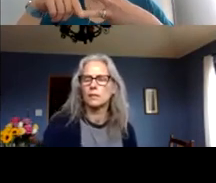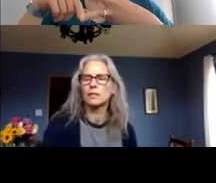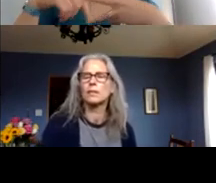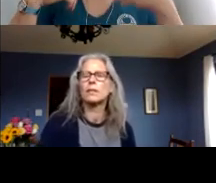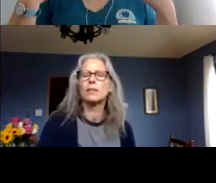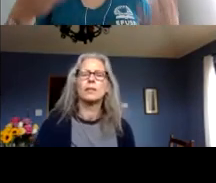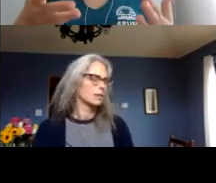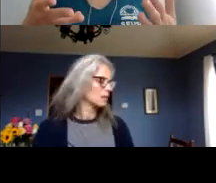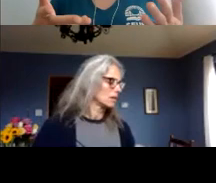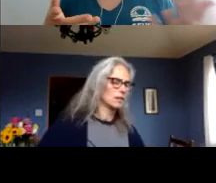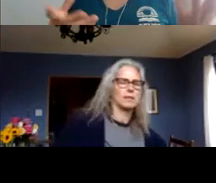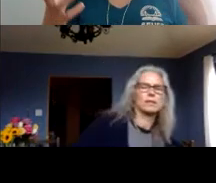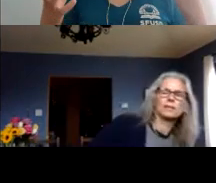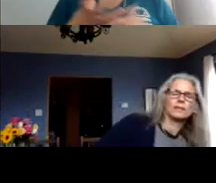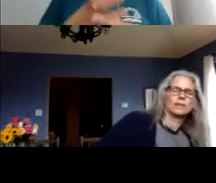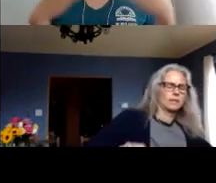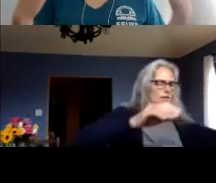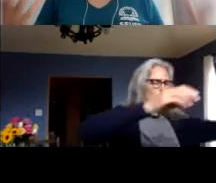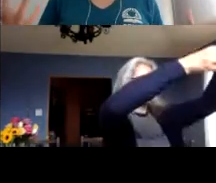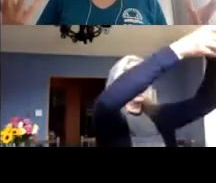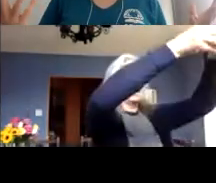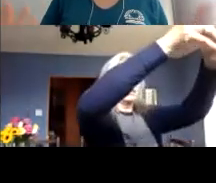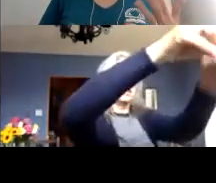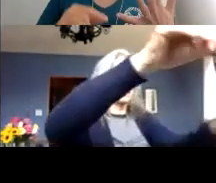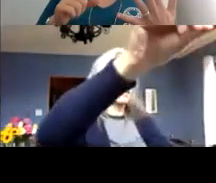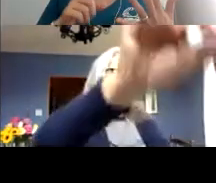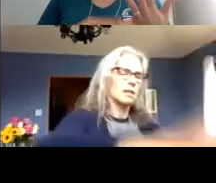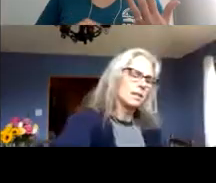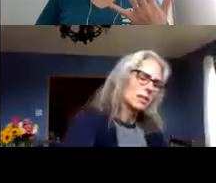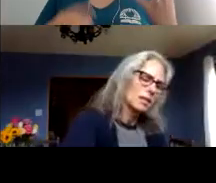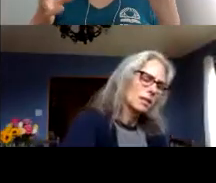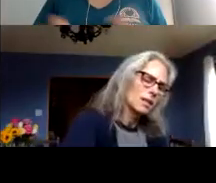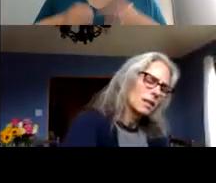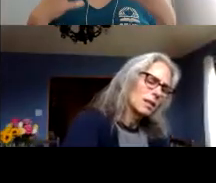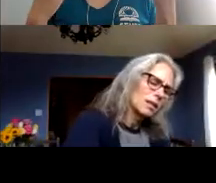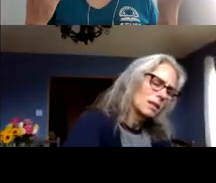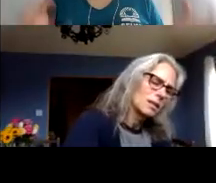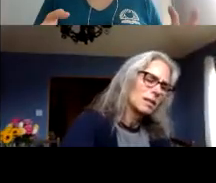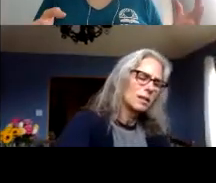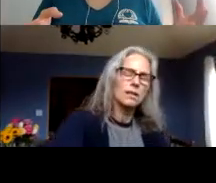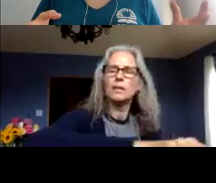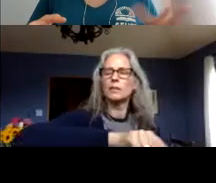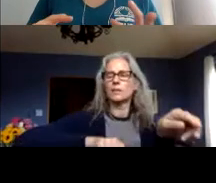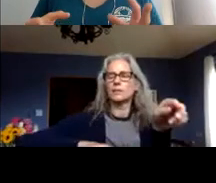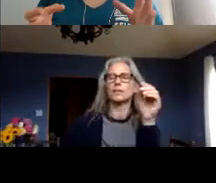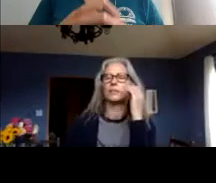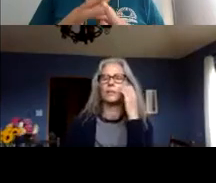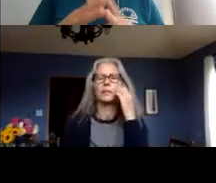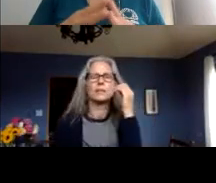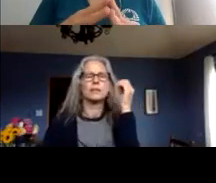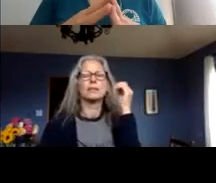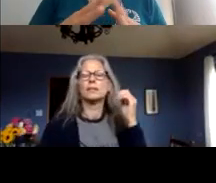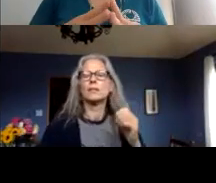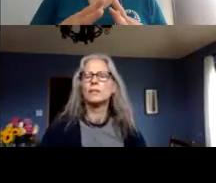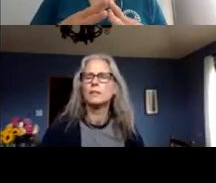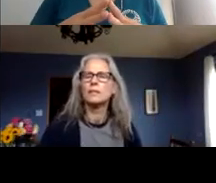that was sent out. So if they're getting weekly emails, that's anything posted in the last week. If it's daily emails, it's anything posted in the last day. And so we find